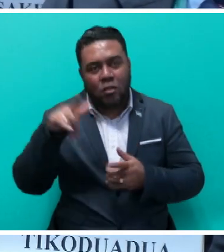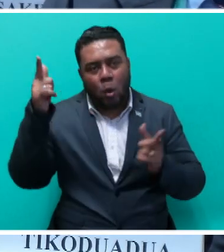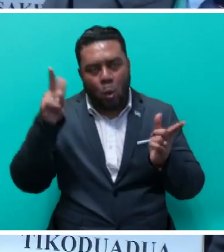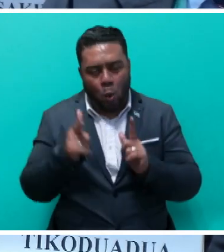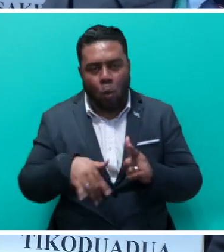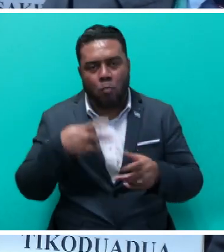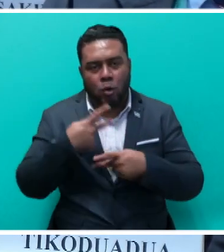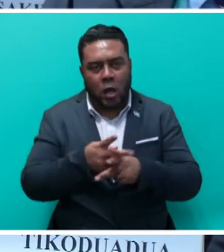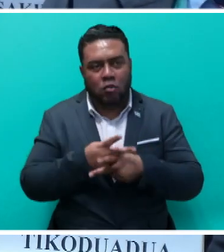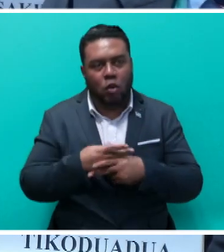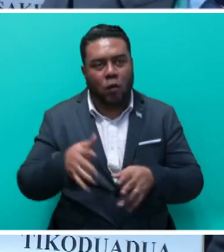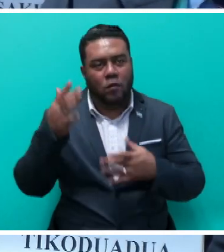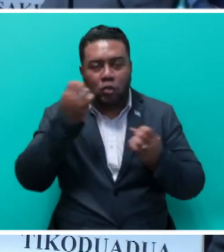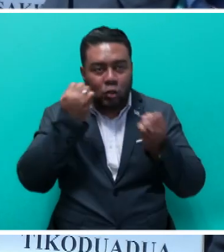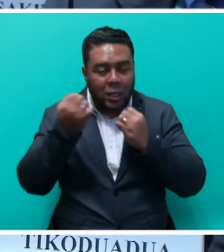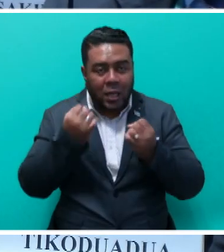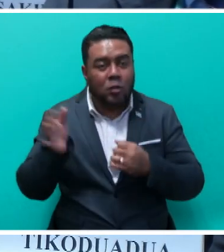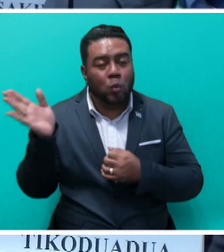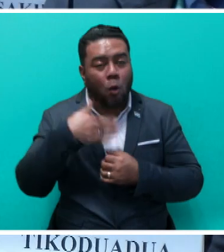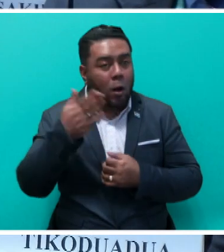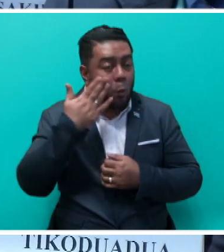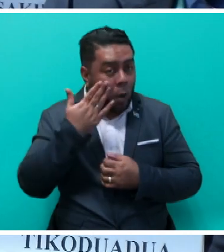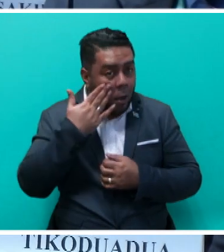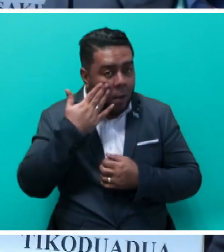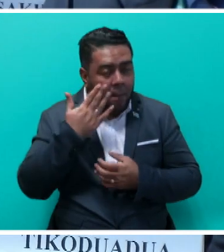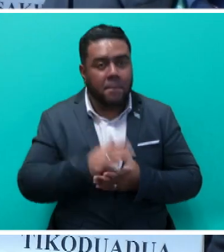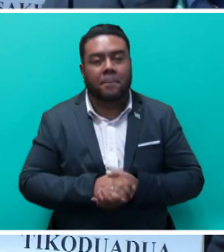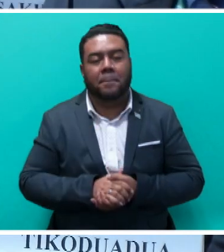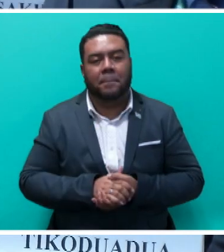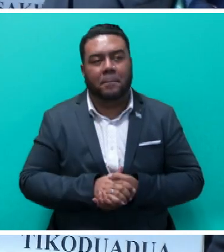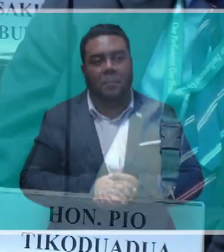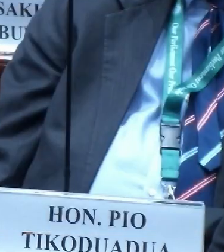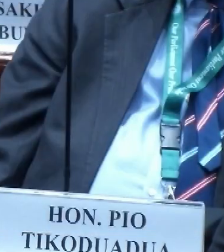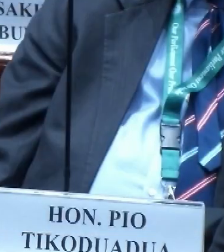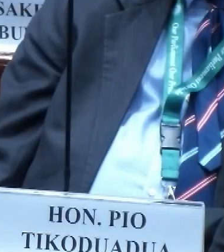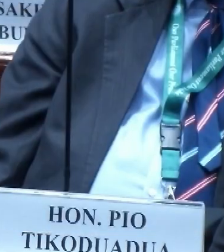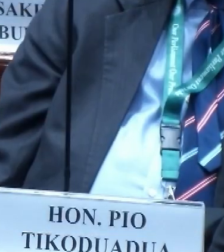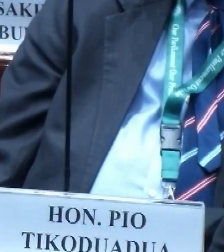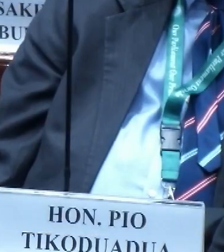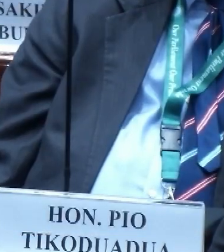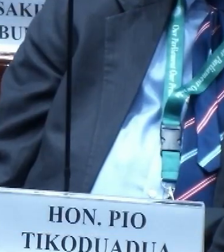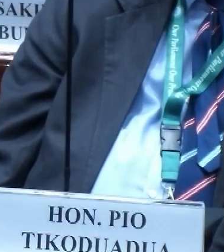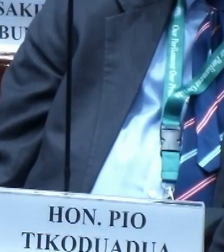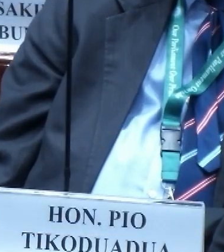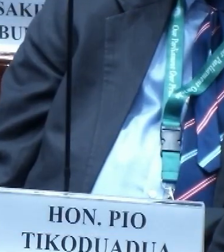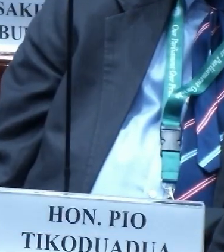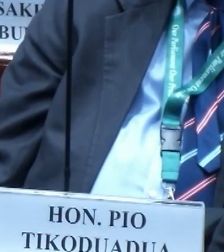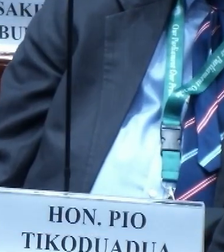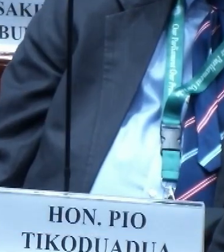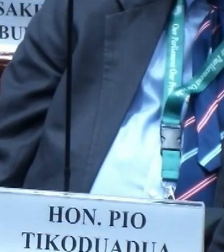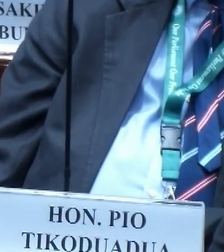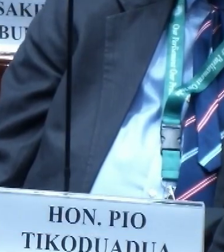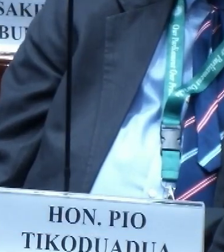cane. As we are all aware, Mr. Speaker said, the sugar industry is not just an economic pillar, but